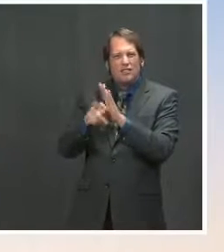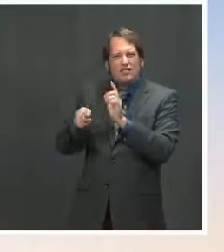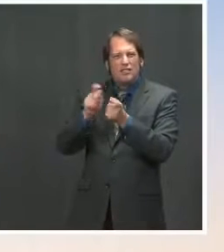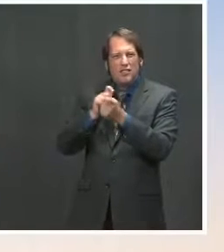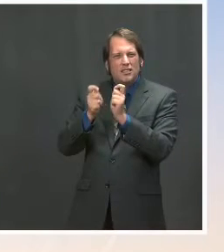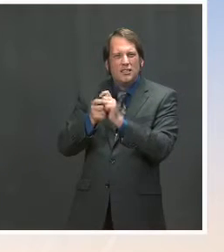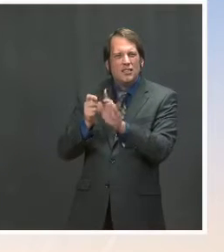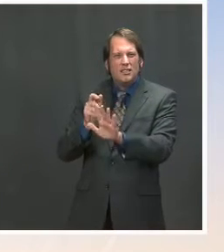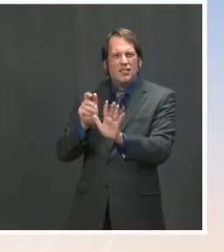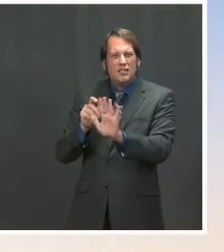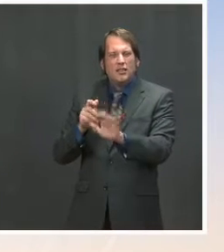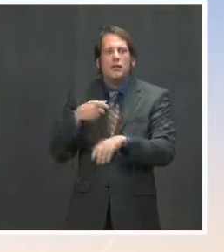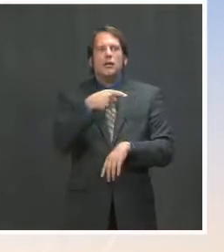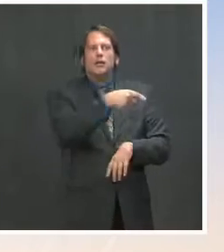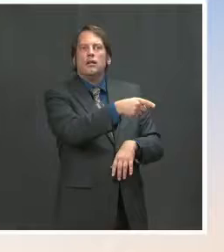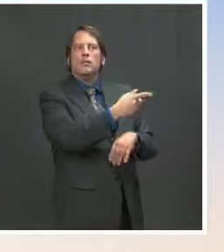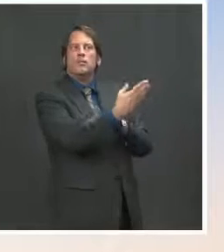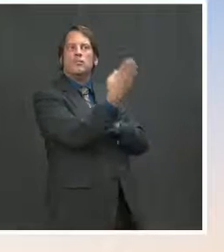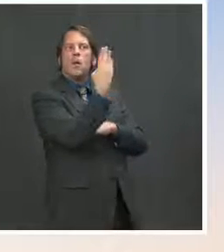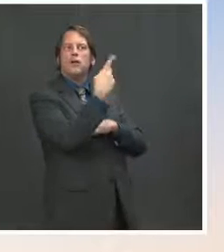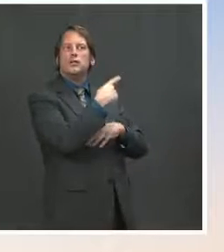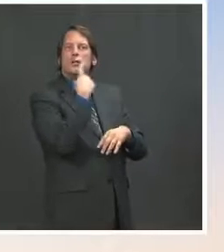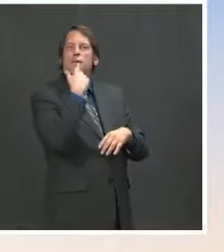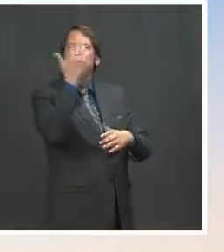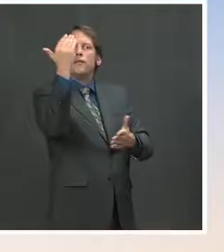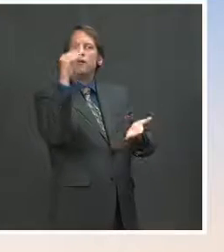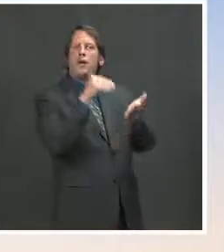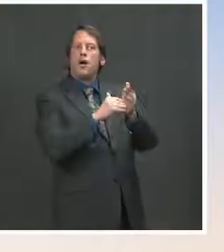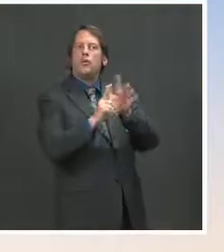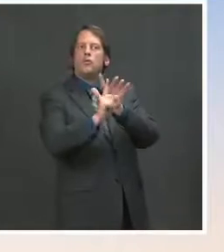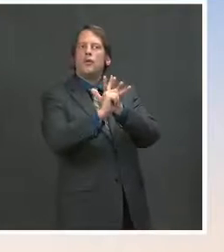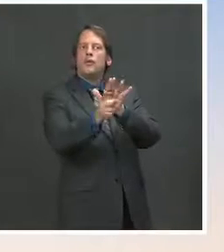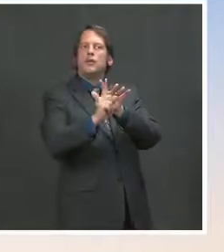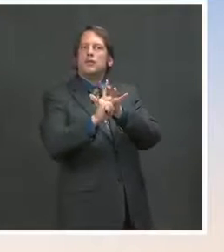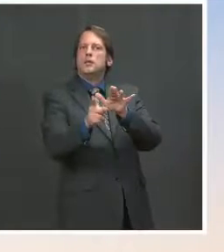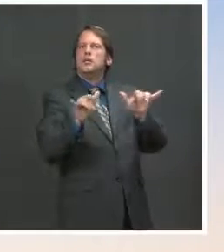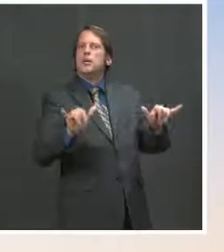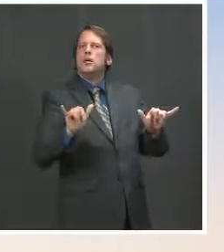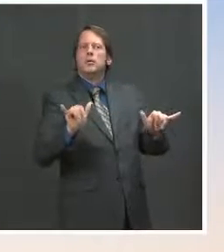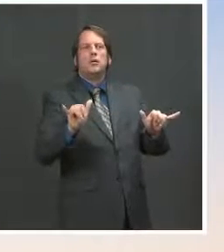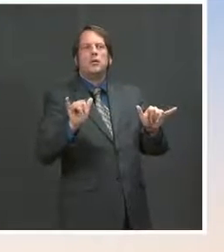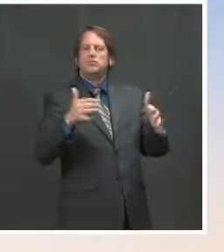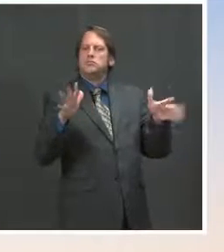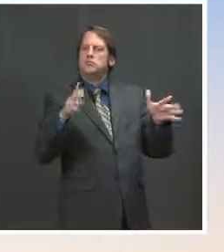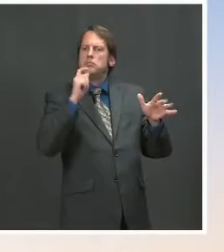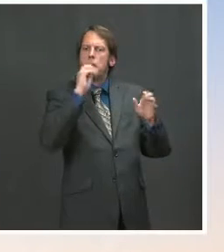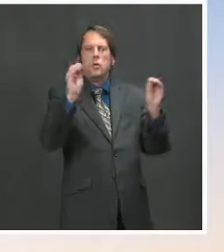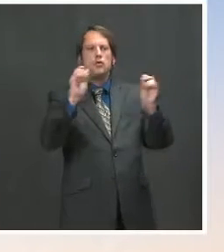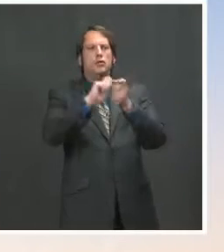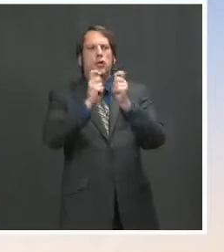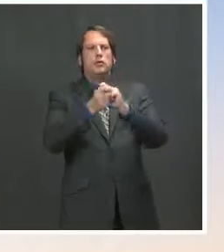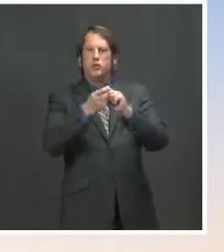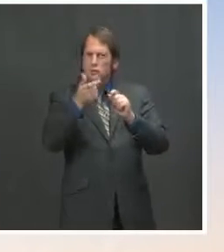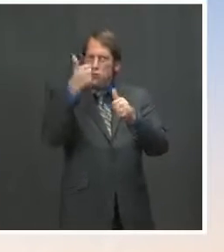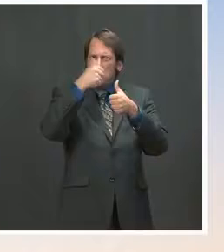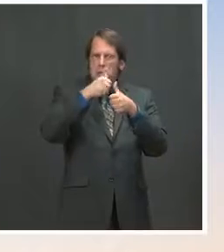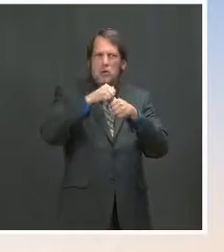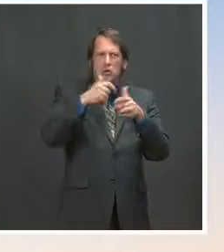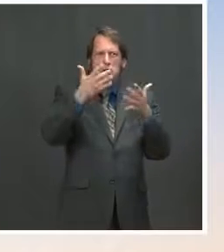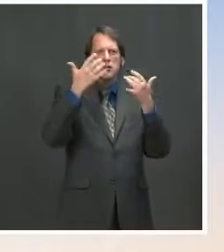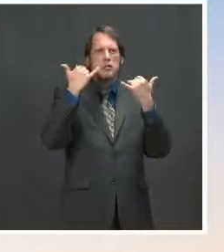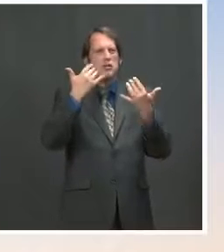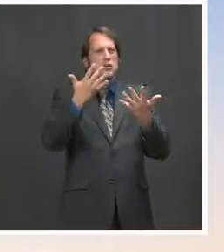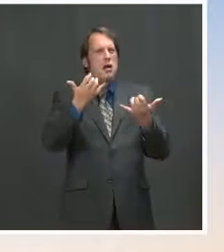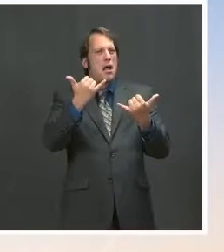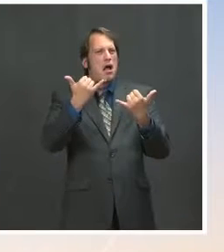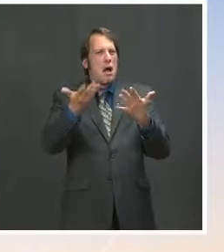up to 15,000 refugees remains justified, period. And yes, there was a caveat that you could raise that